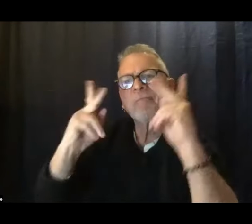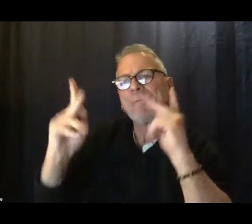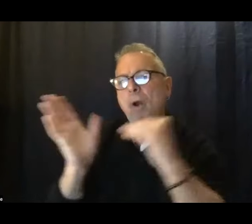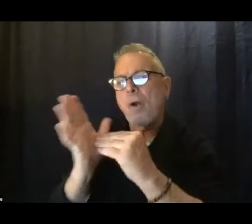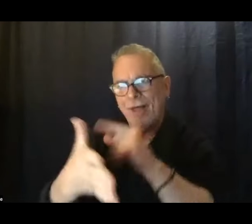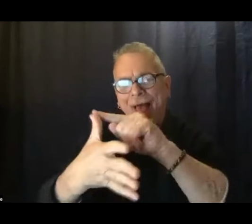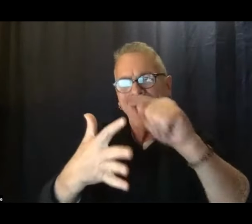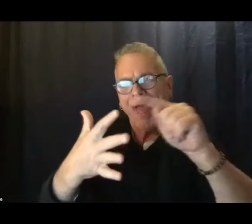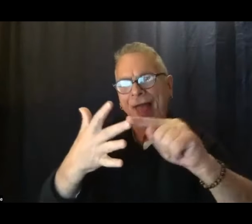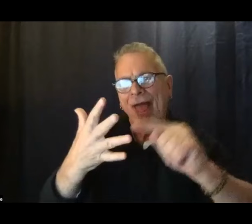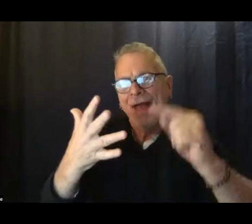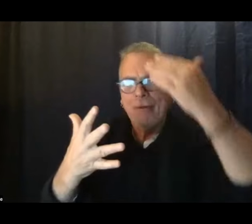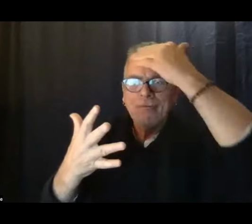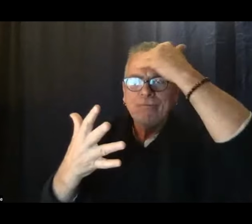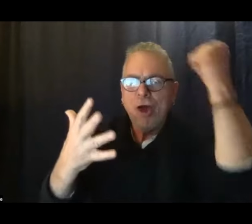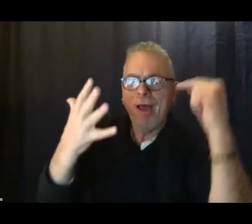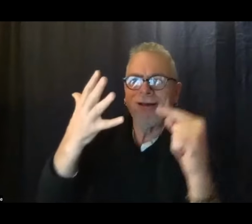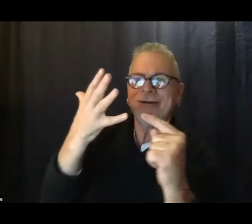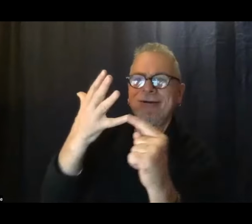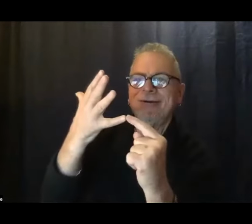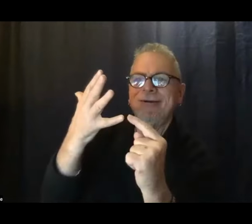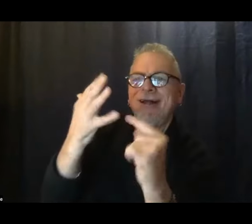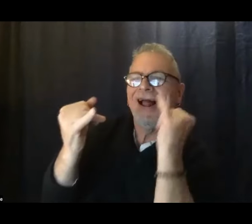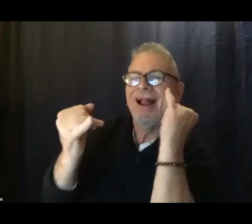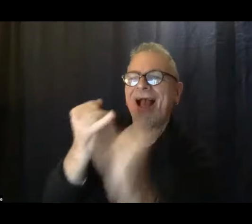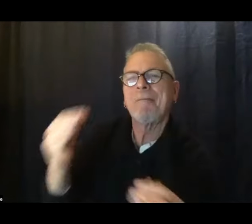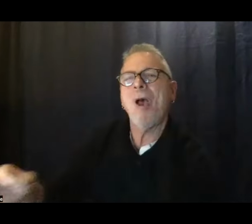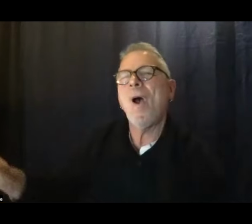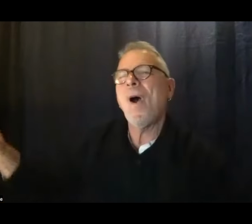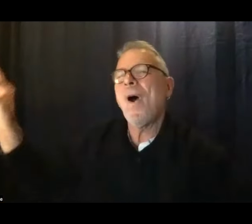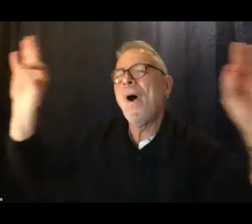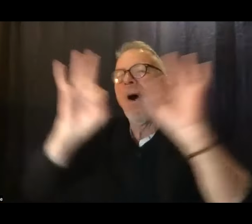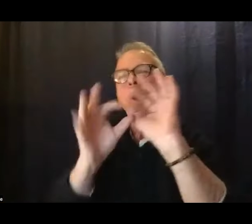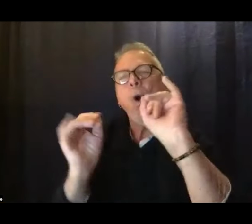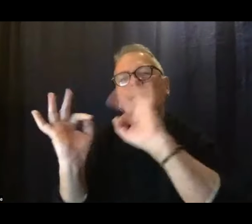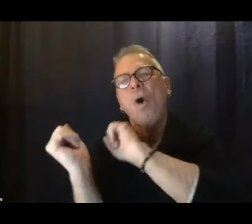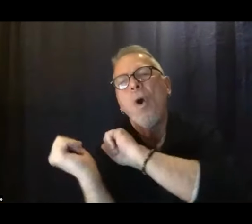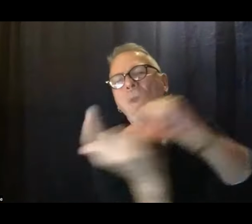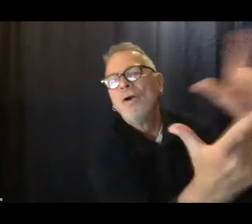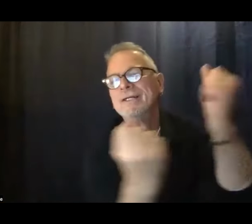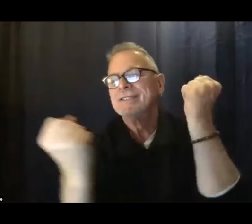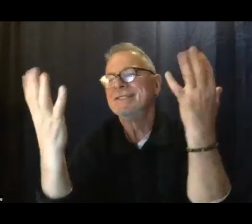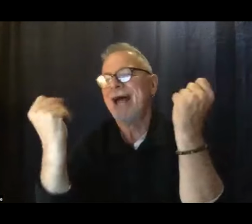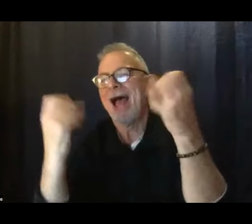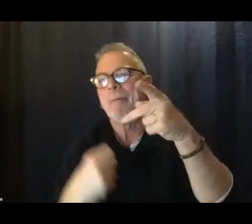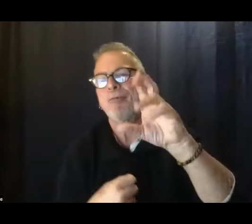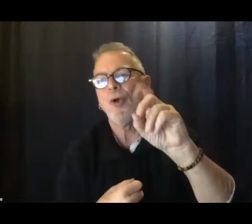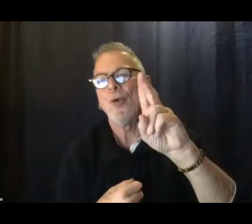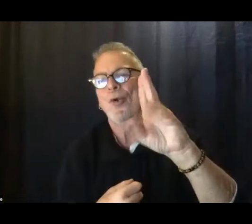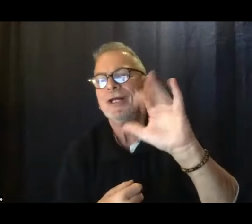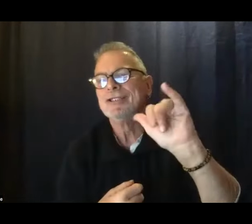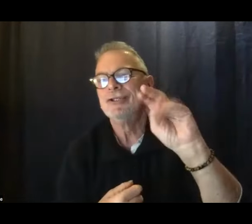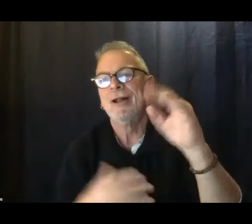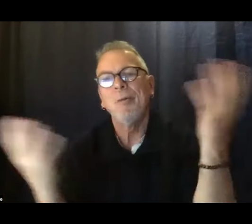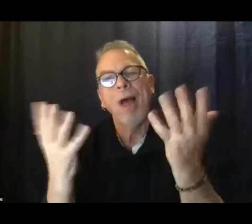So all of those signs, every sign has hand shape, location, palm orientation, and movement. And the last one is